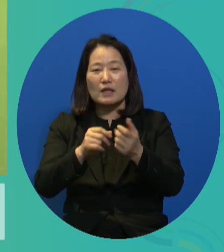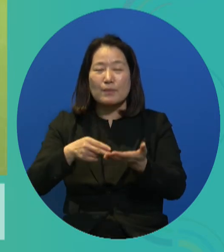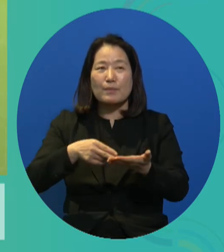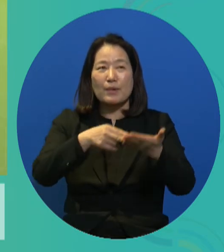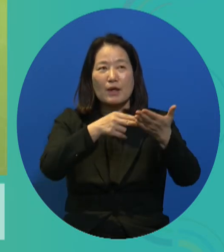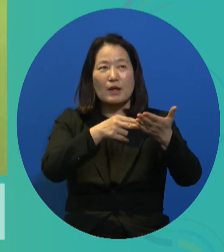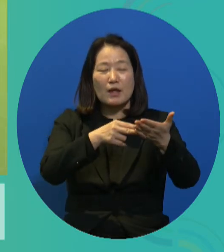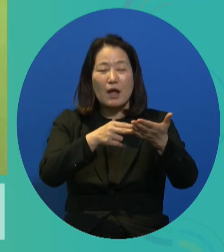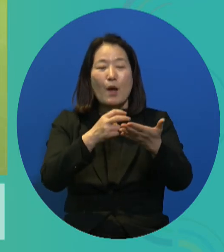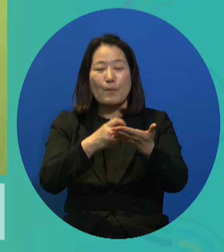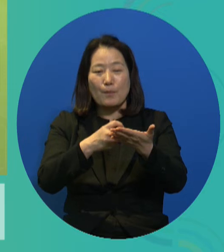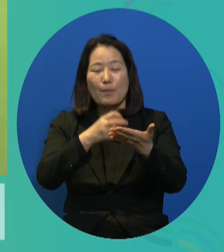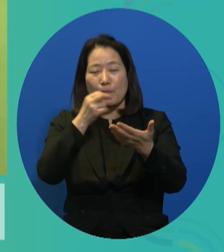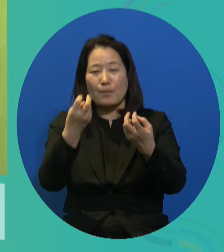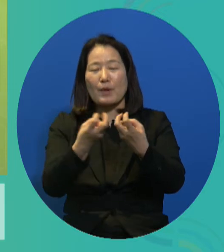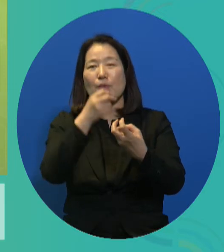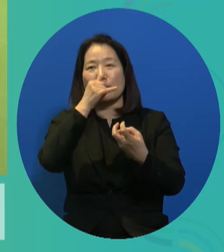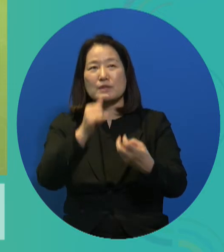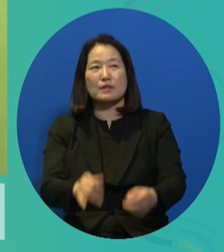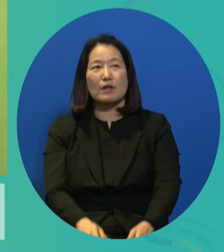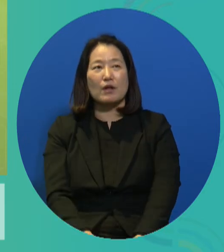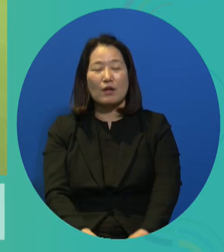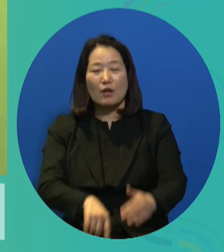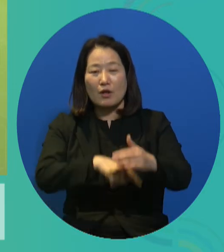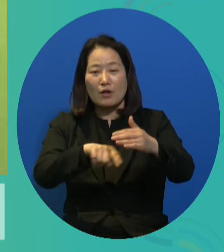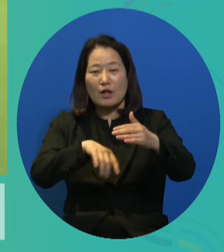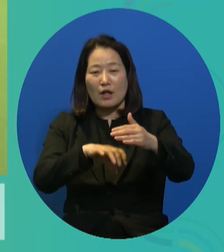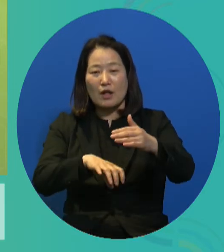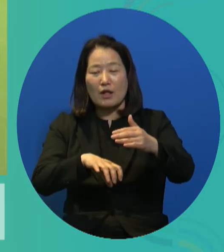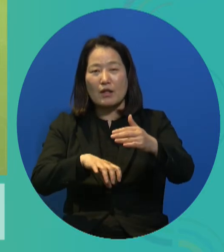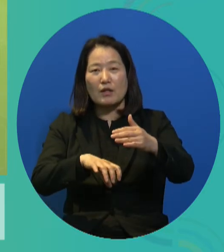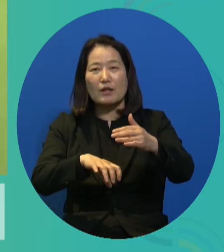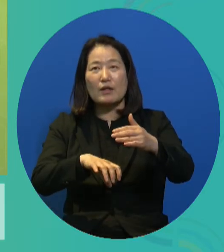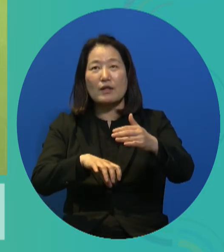the communications and the inquiry